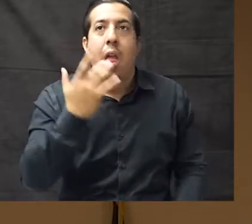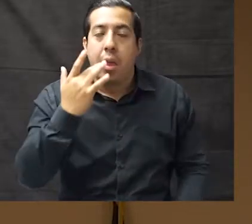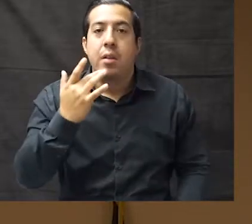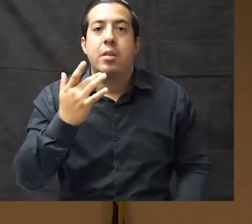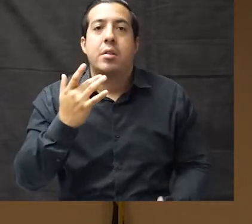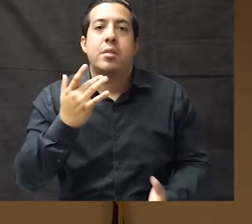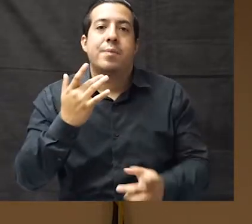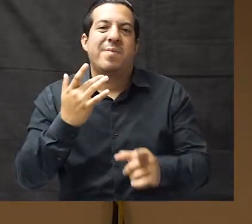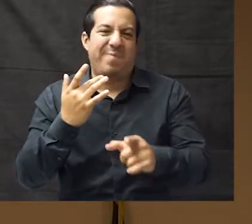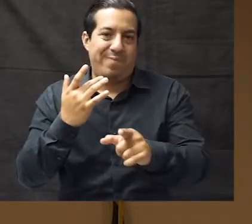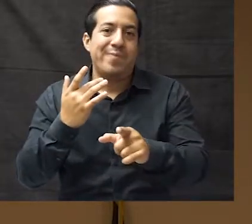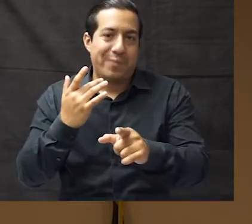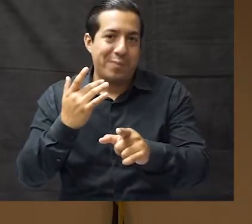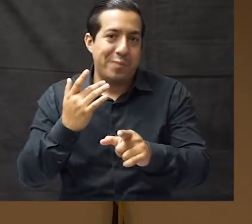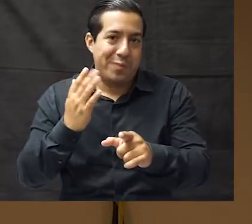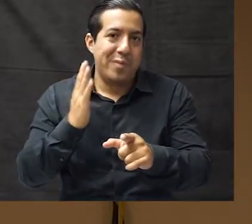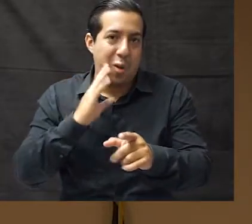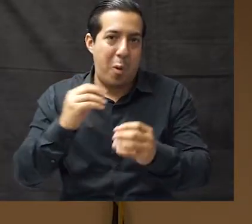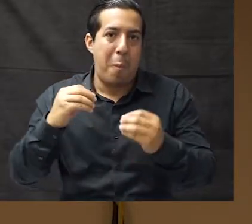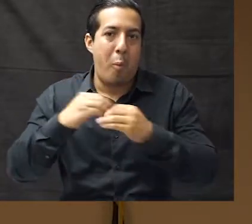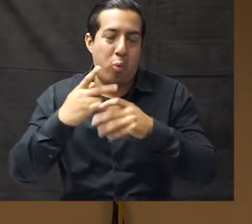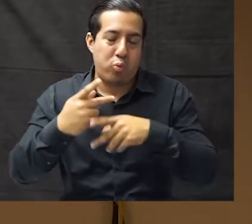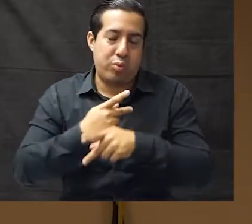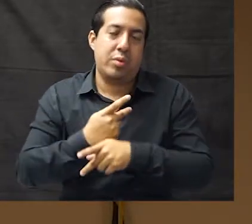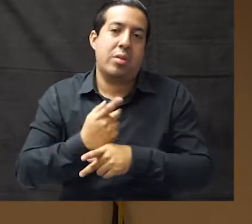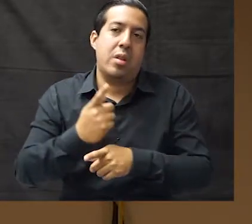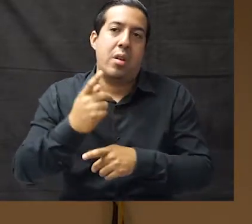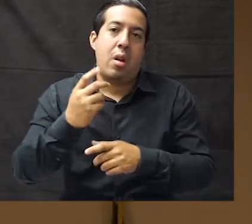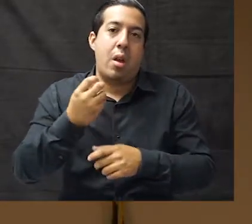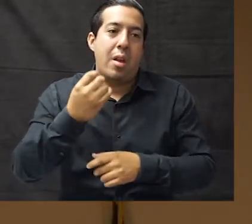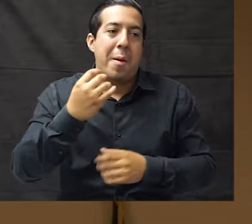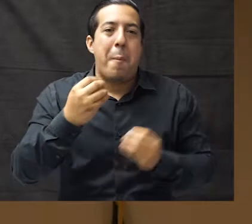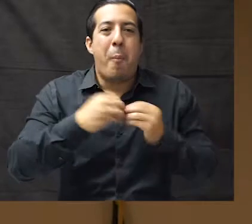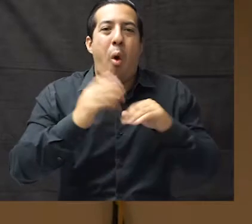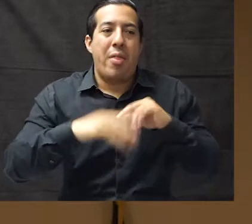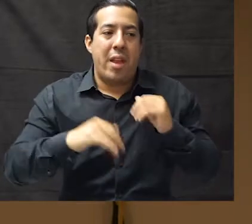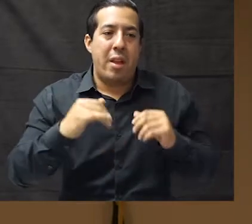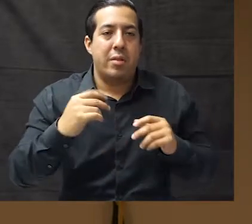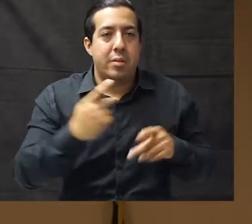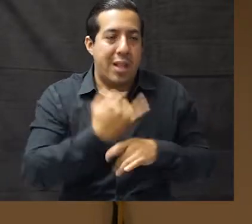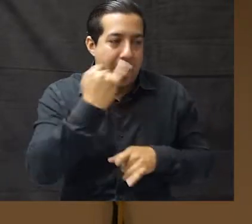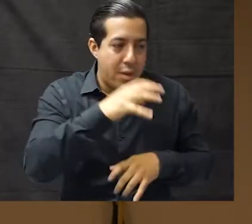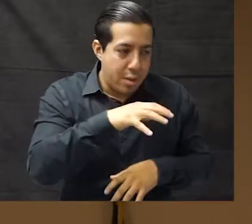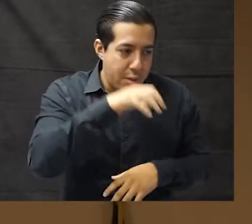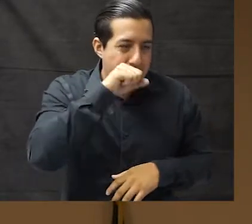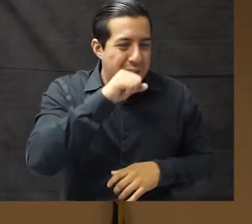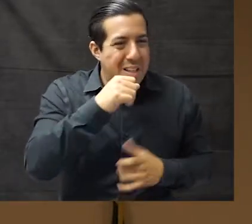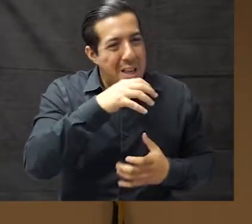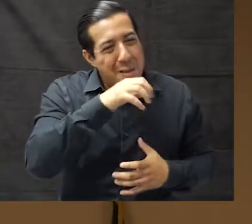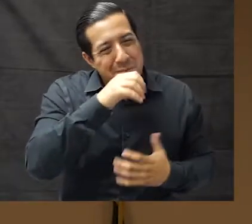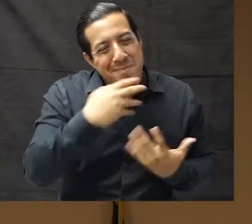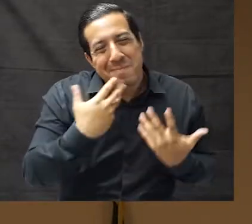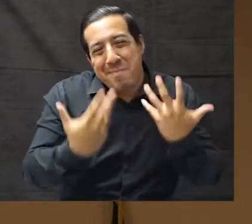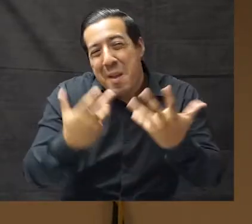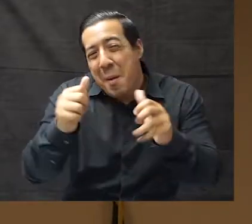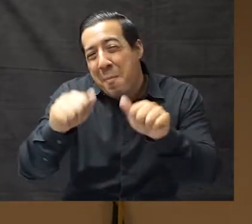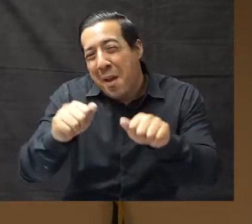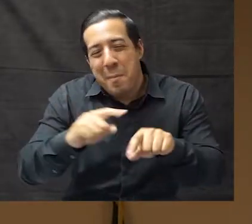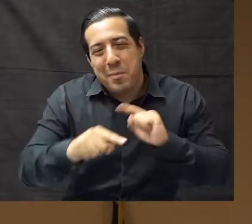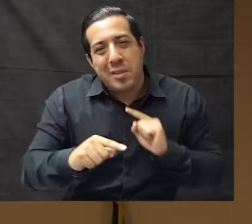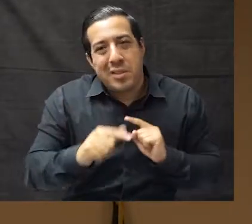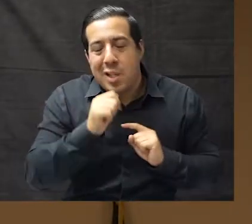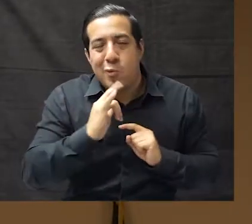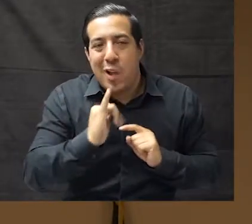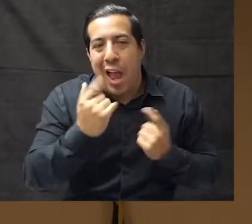accentuate? The question was, does moisture accentuate it? We worry a little bit, and we tell officers to try not to use hand sanitizers.